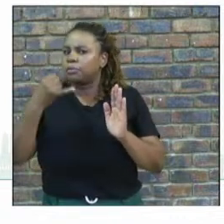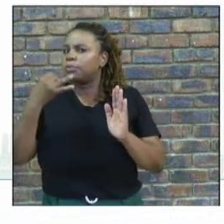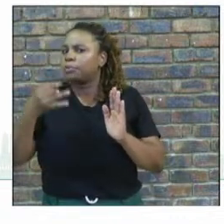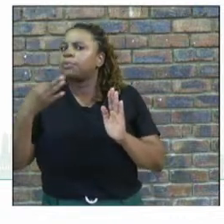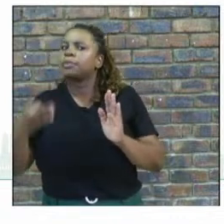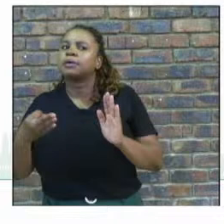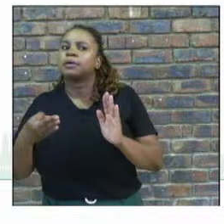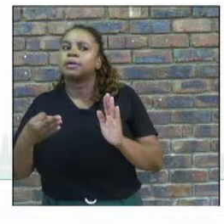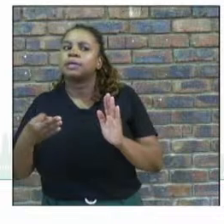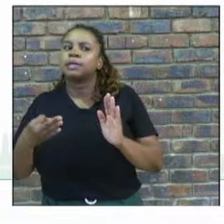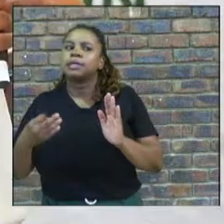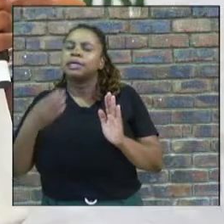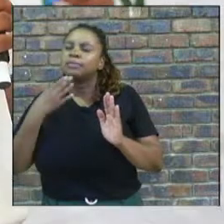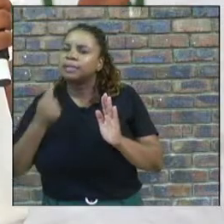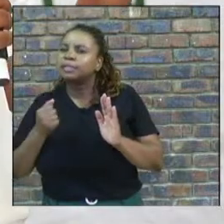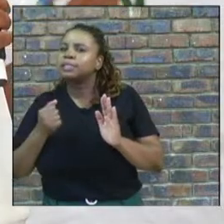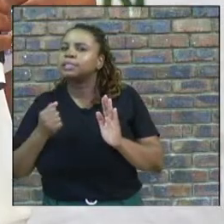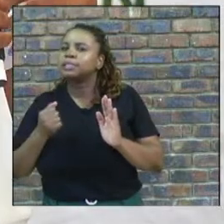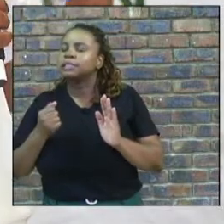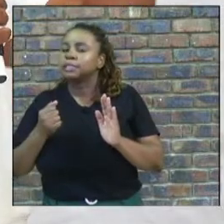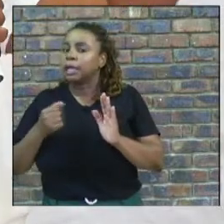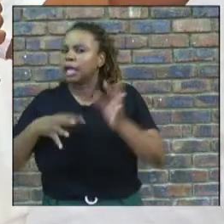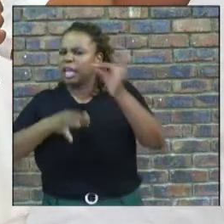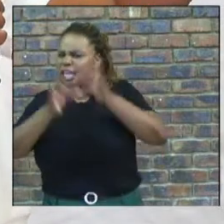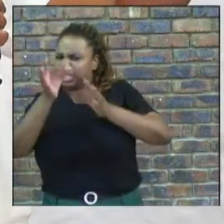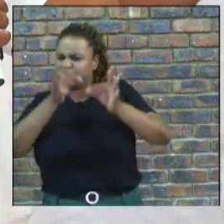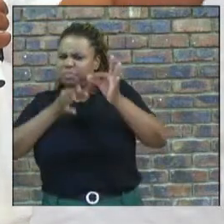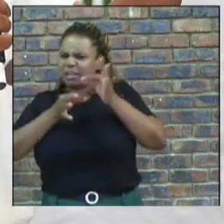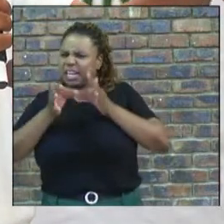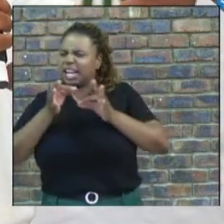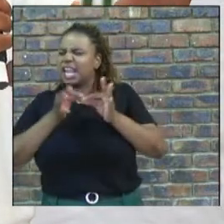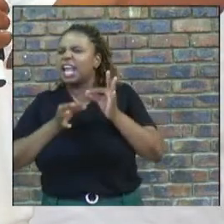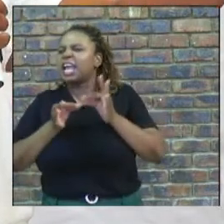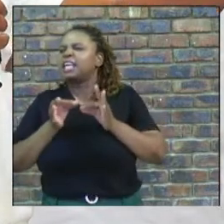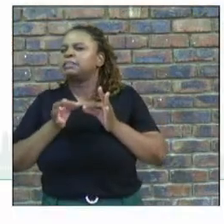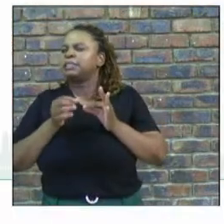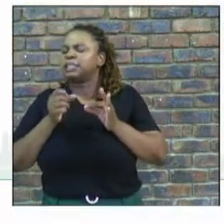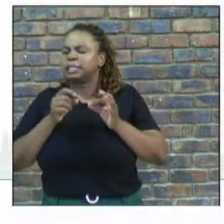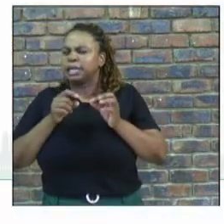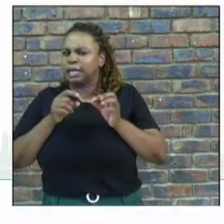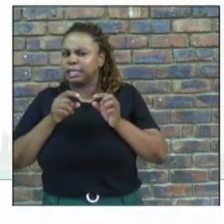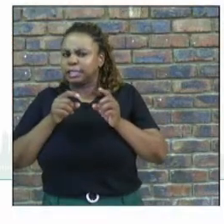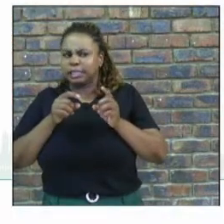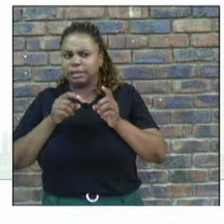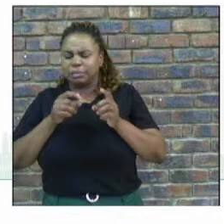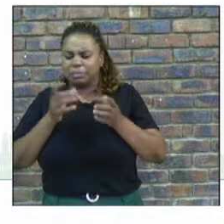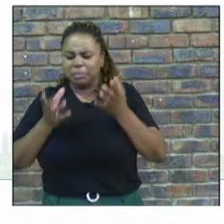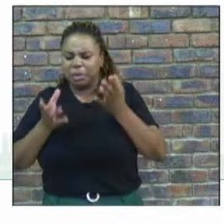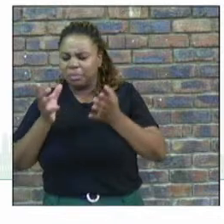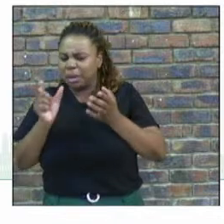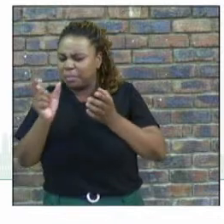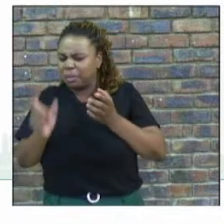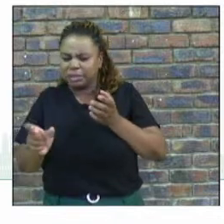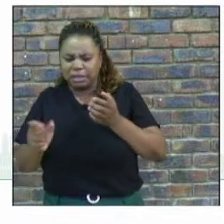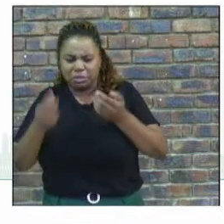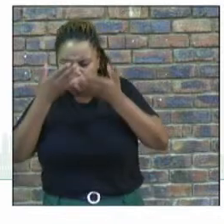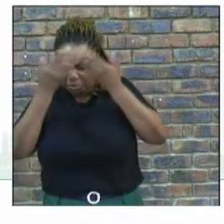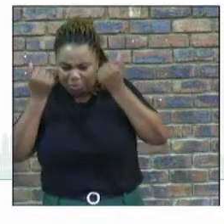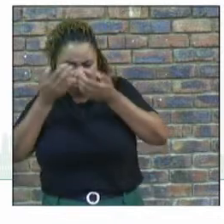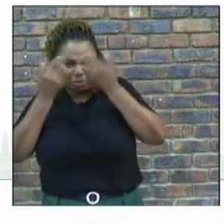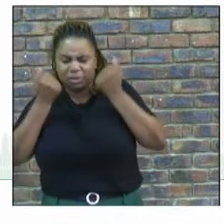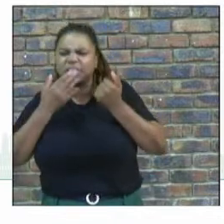and speak to me like you're speaking to somebody who is not, who's not aware what you're talking